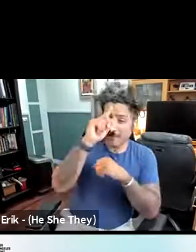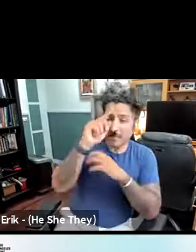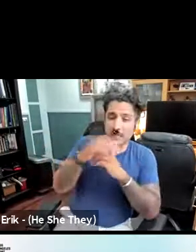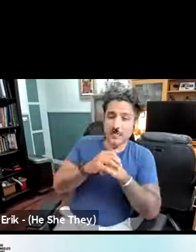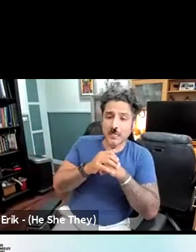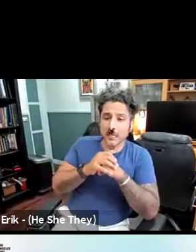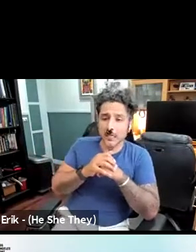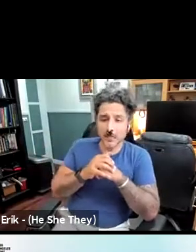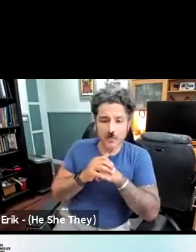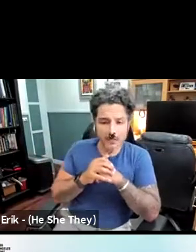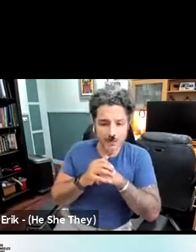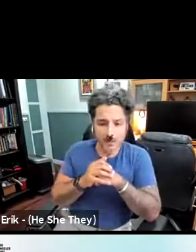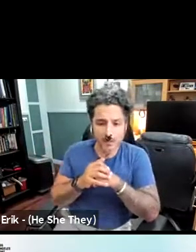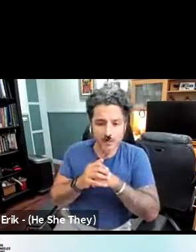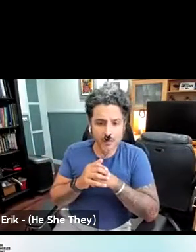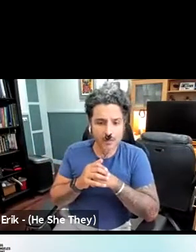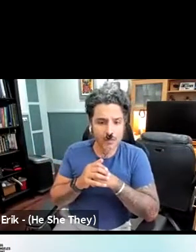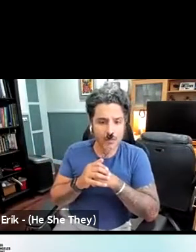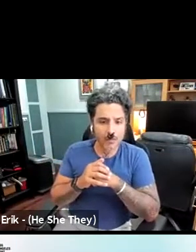I think that.